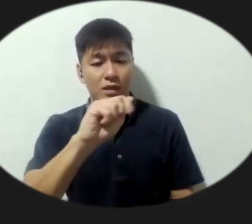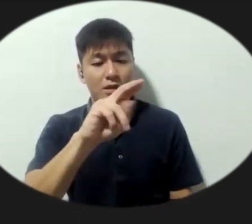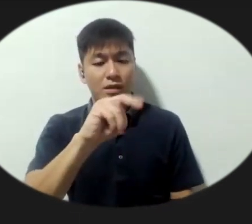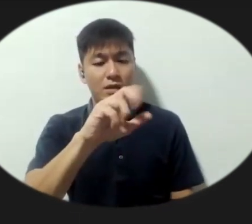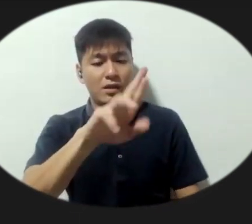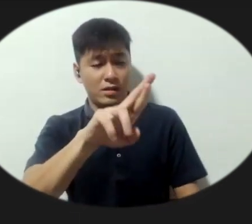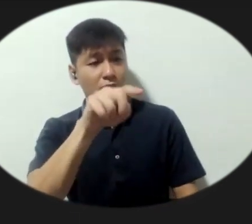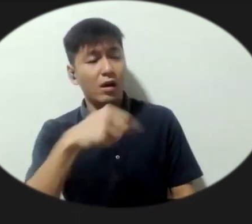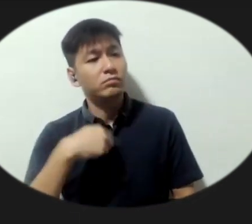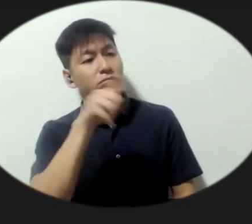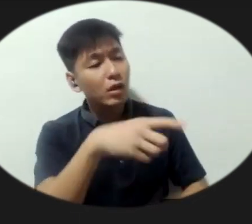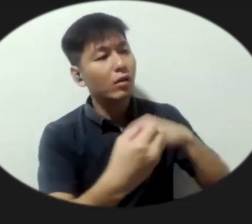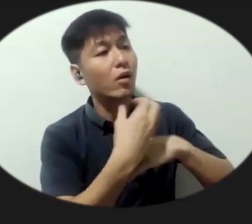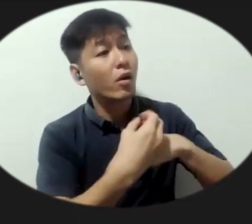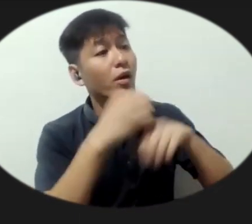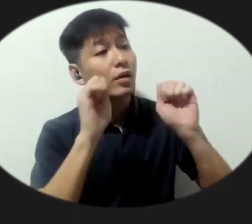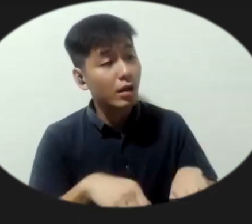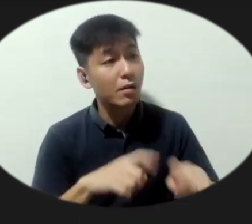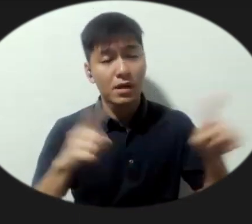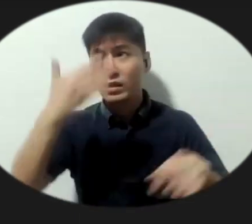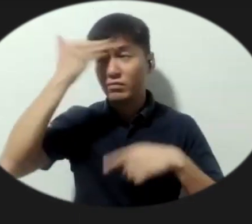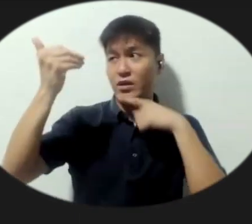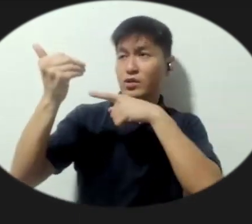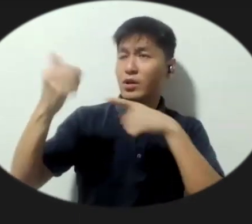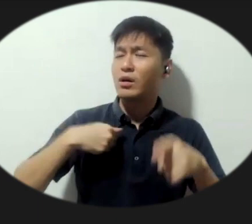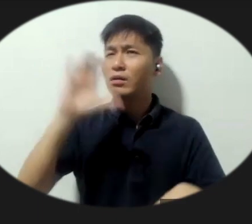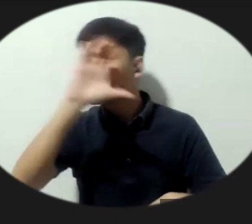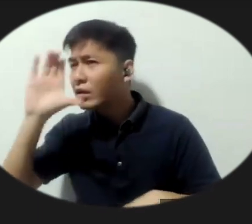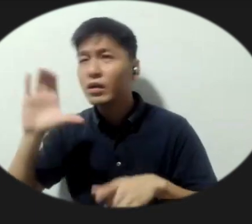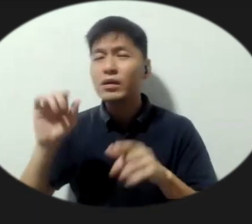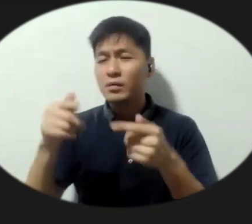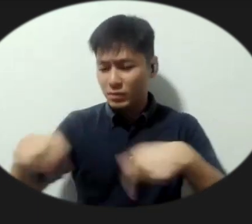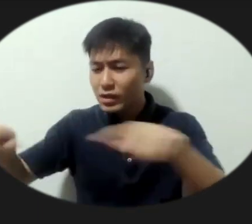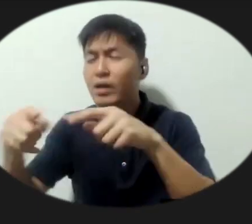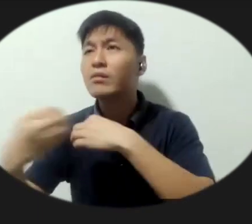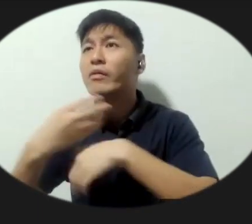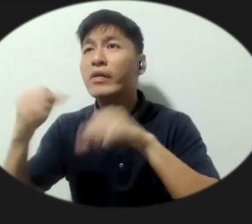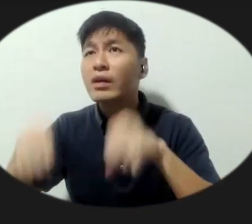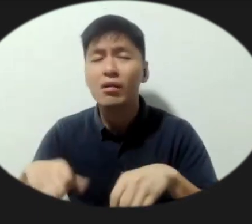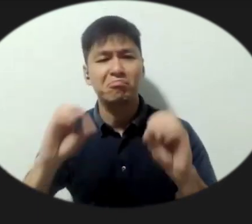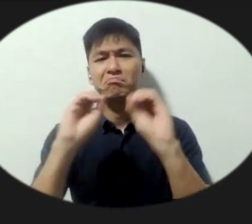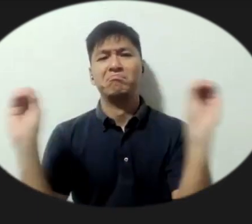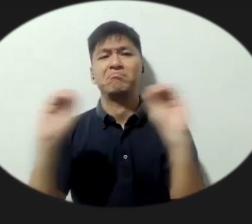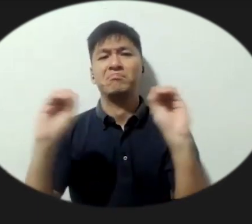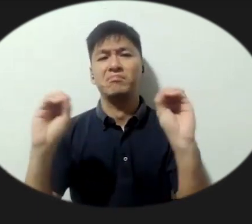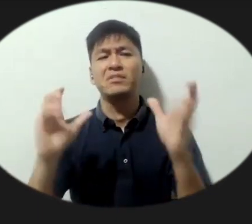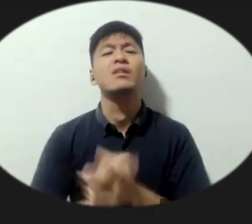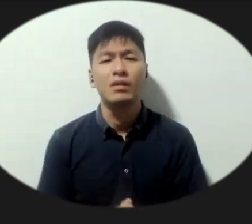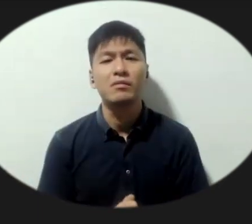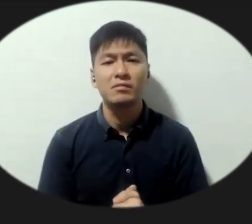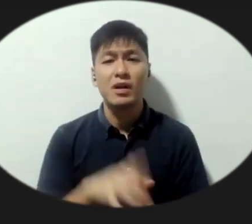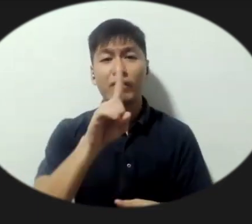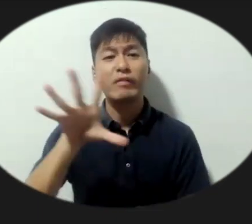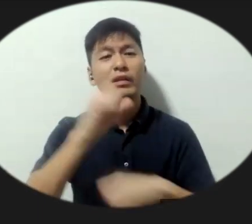a hush disease, even in Kenya until. So I started talking about it, raising awareness about it, and I started